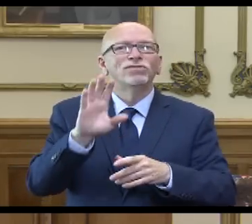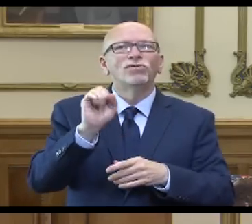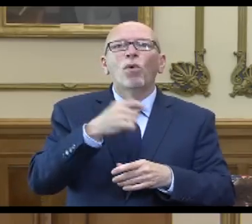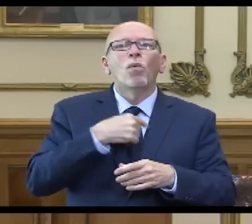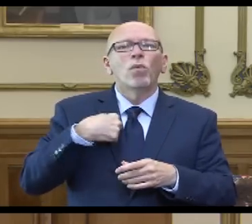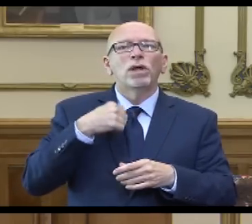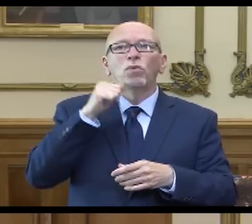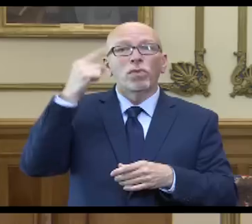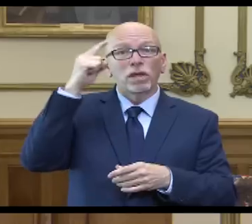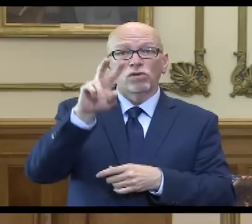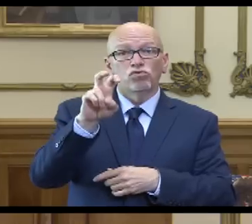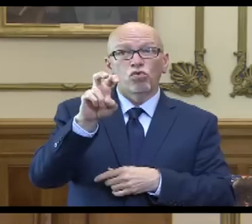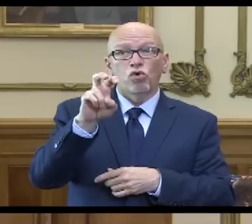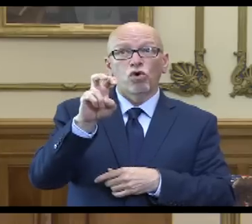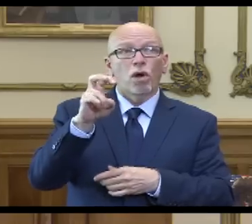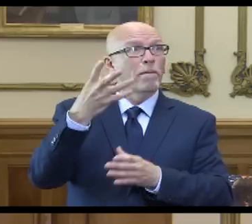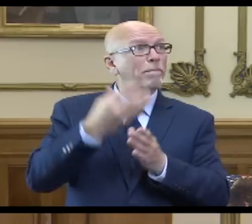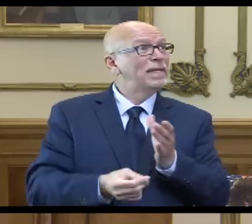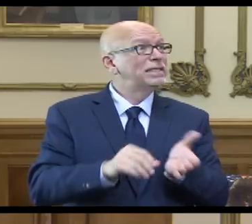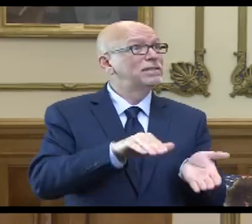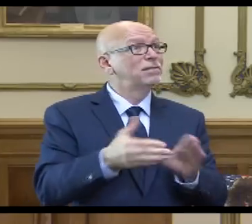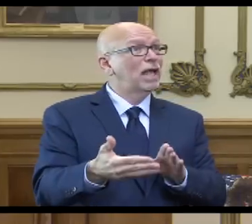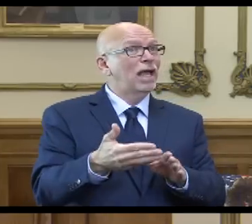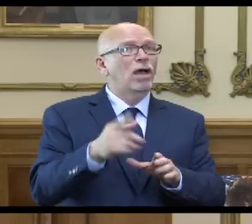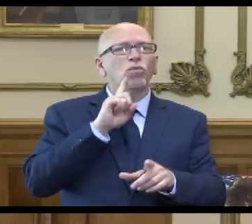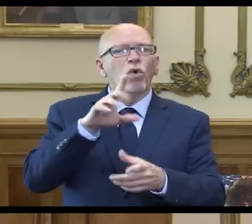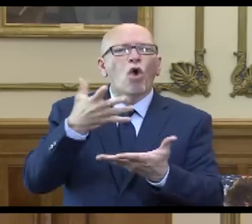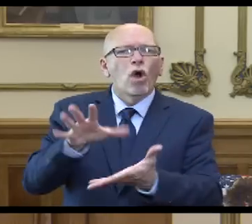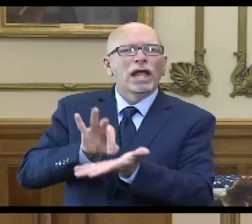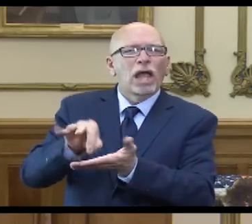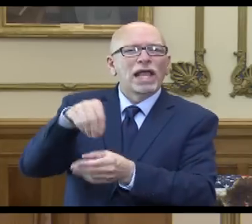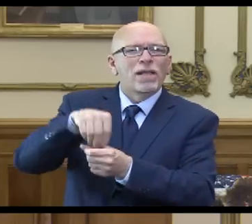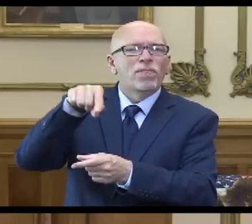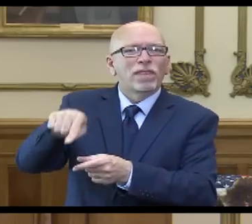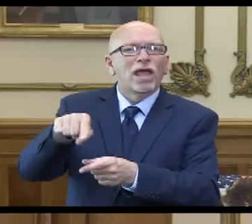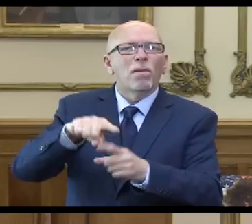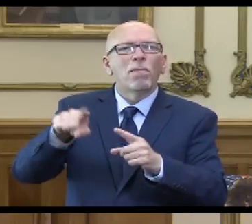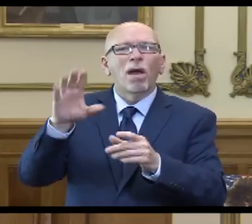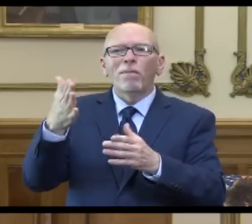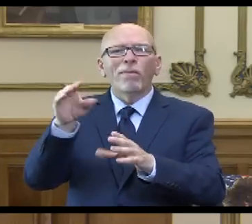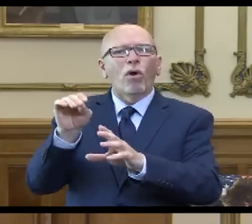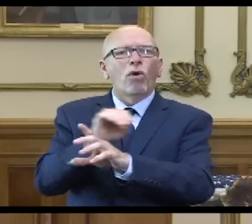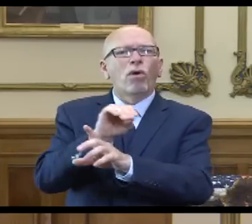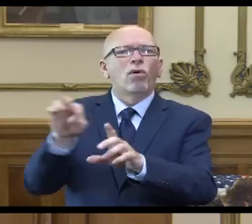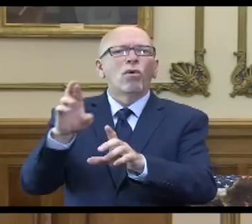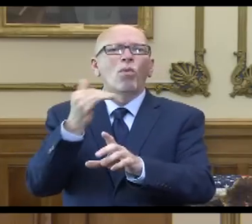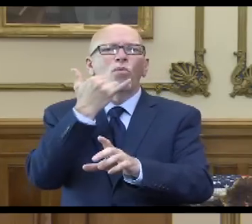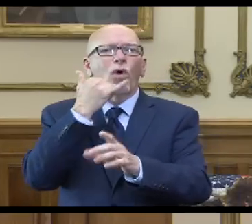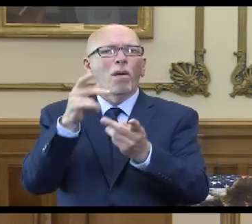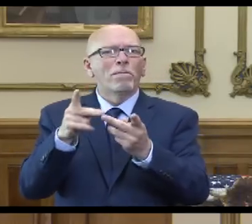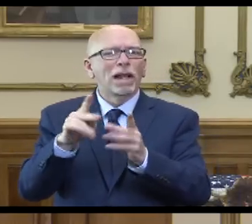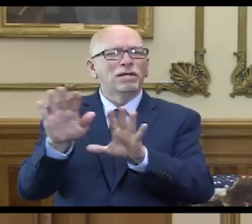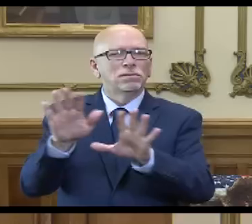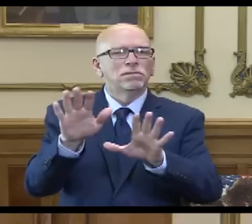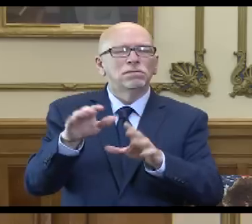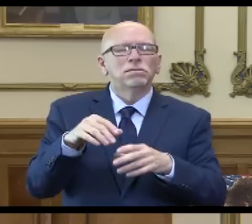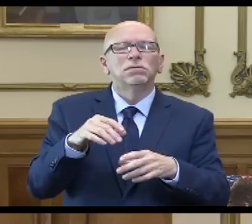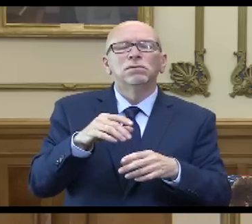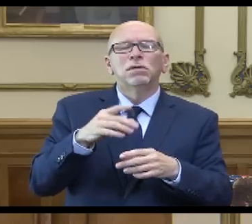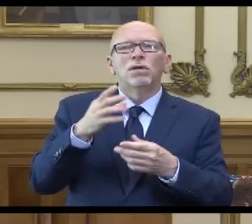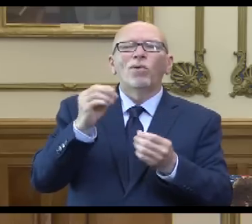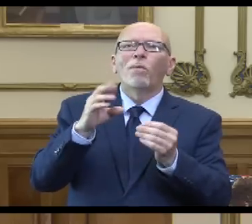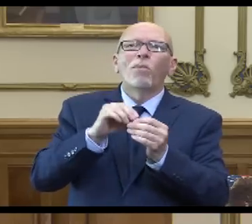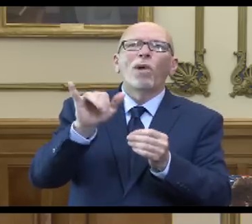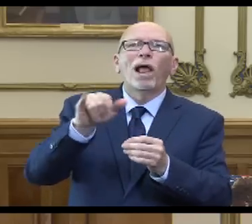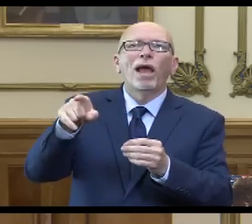do not believe that there are 200 missing deaths from the total count. It's much more likely an underreporting problem, or it's much